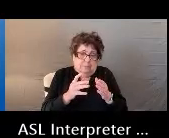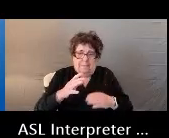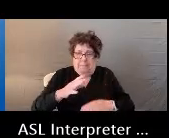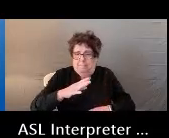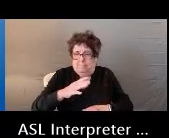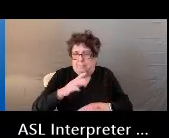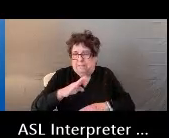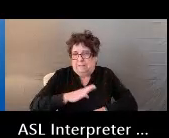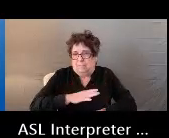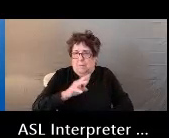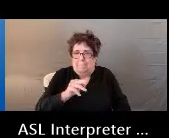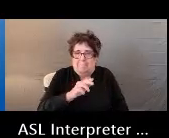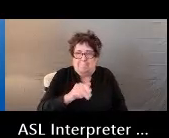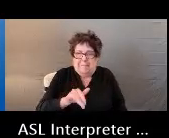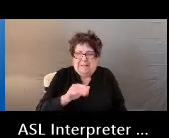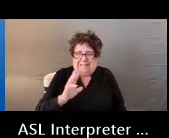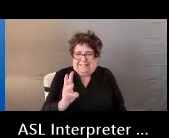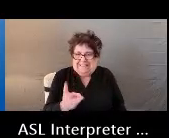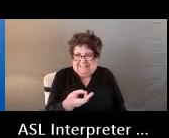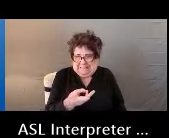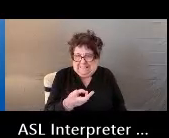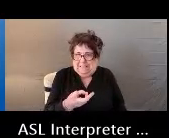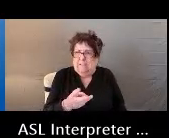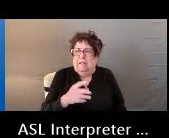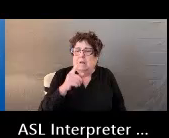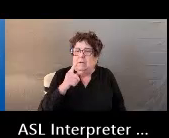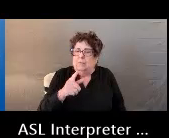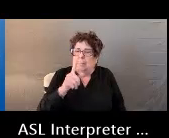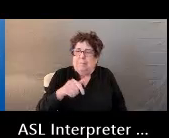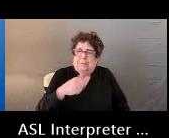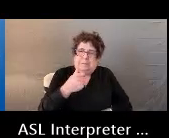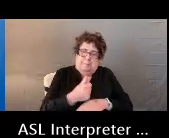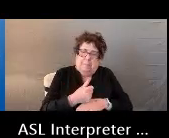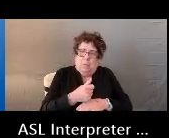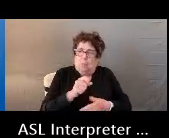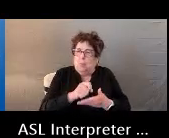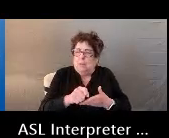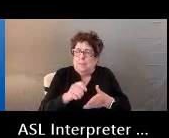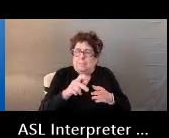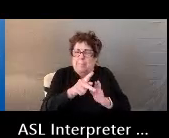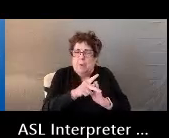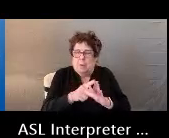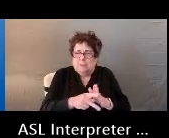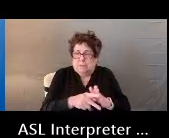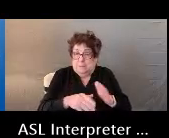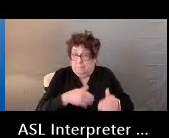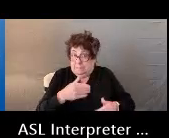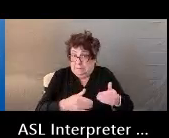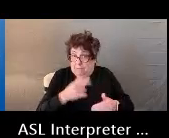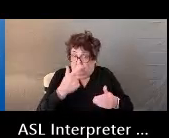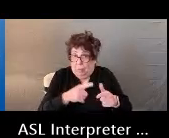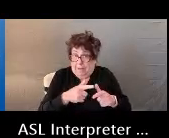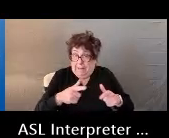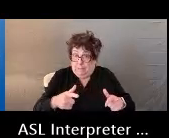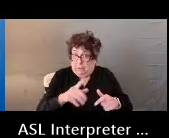and procedures for language and disability access services. The deadline to comply